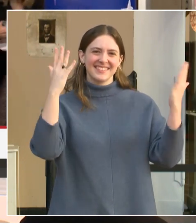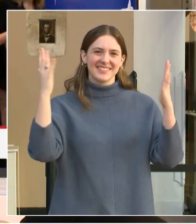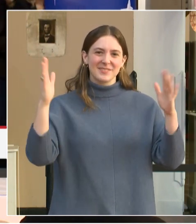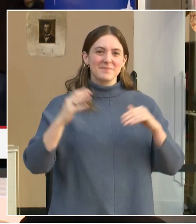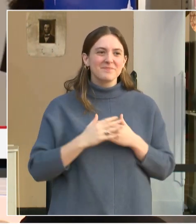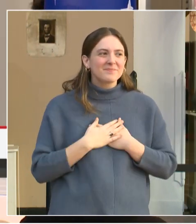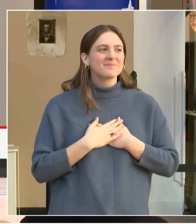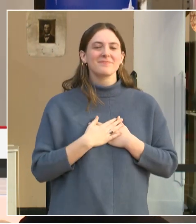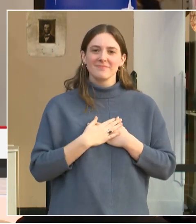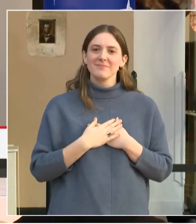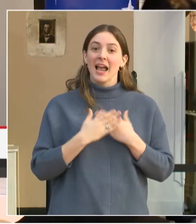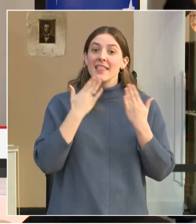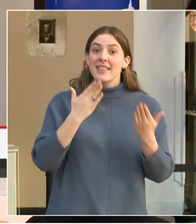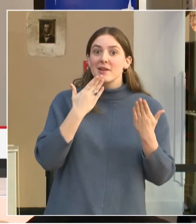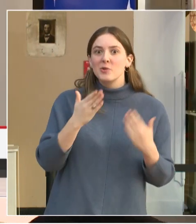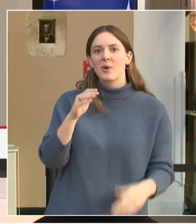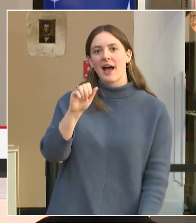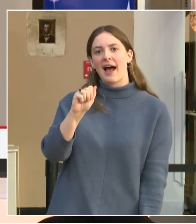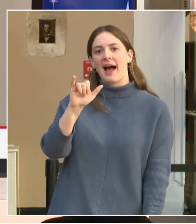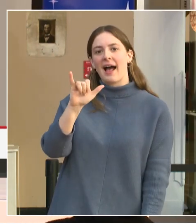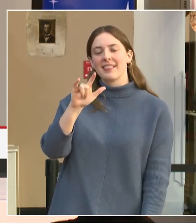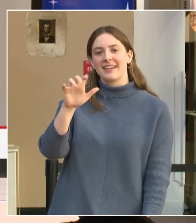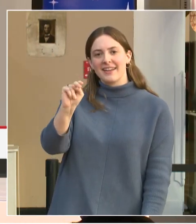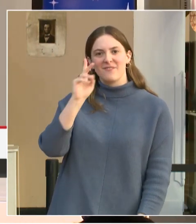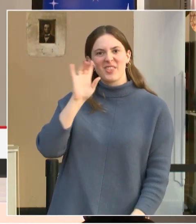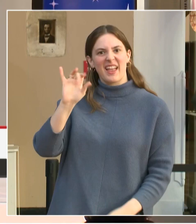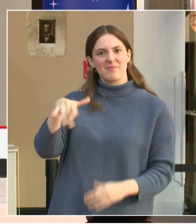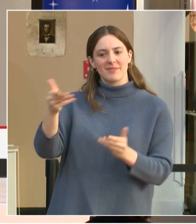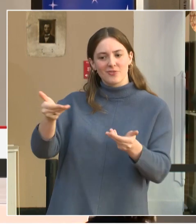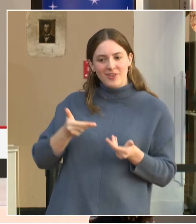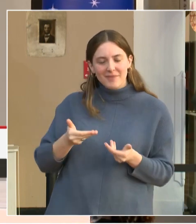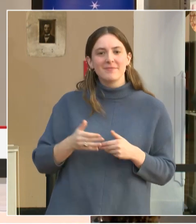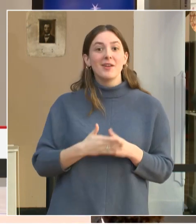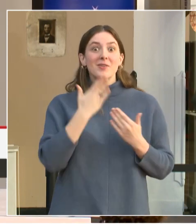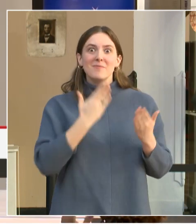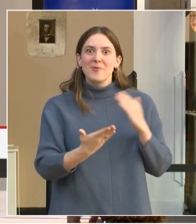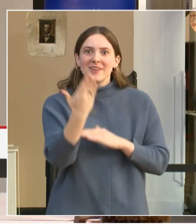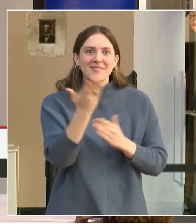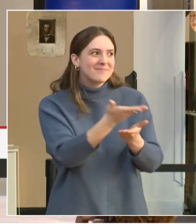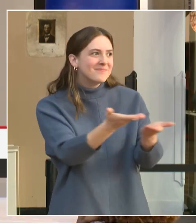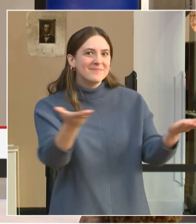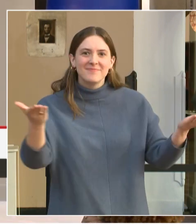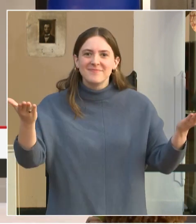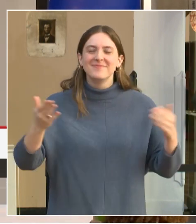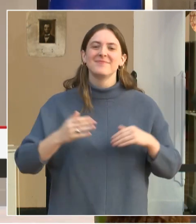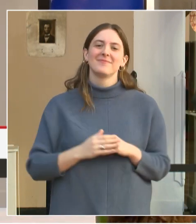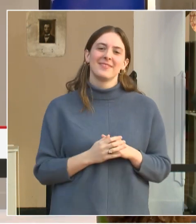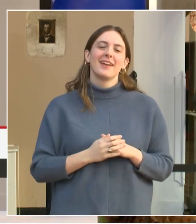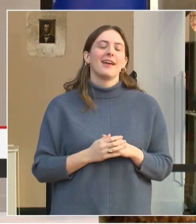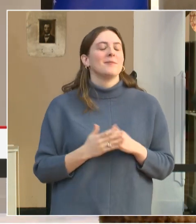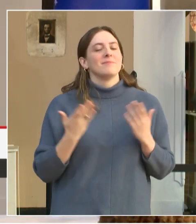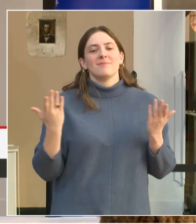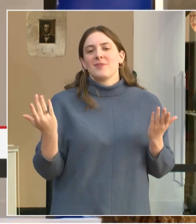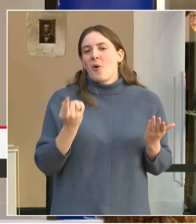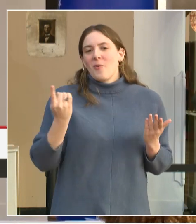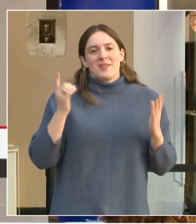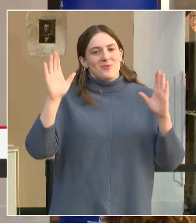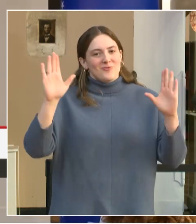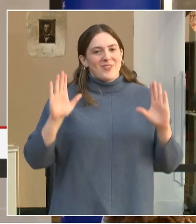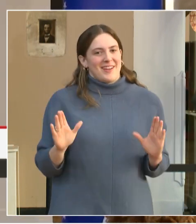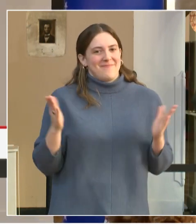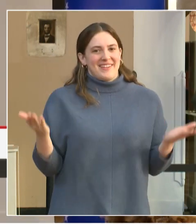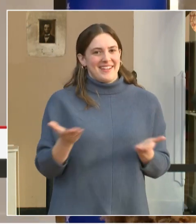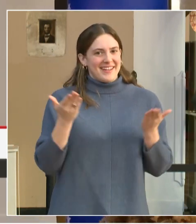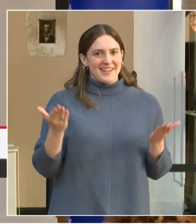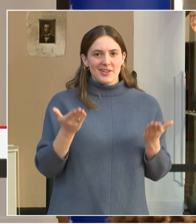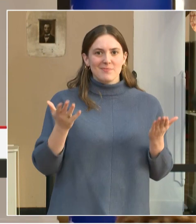Well, thank you, Eileen, for that introduction, and good morning, everyone. It is always great to be